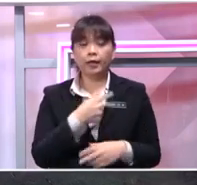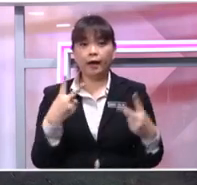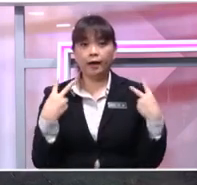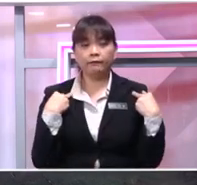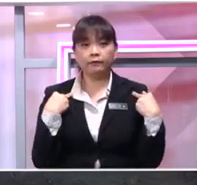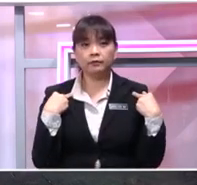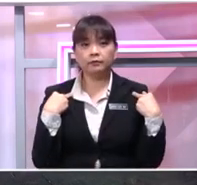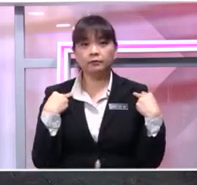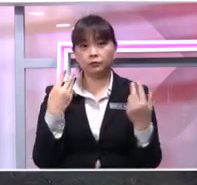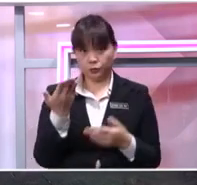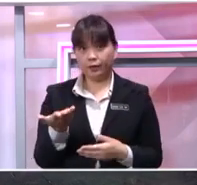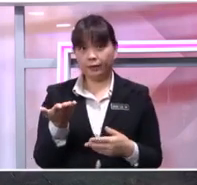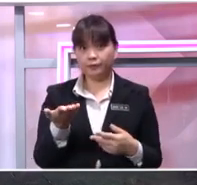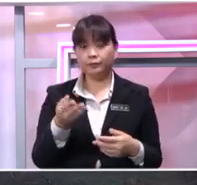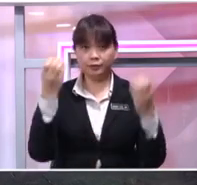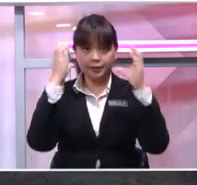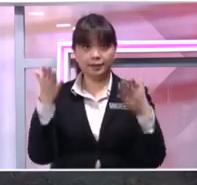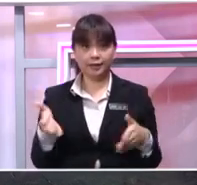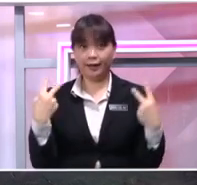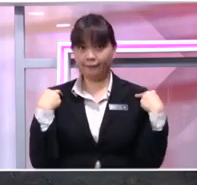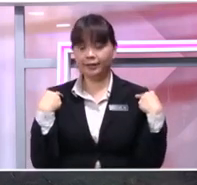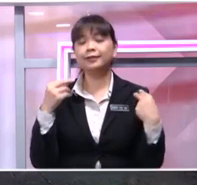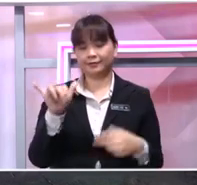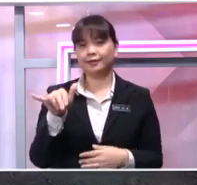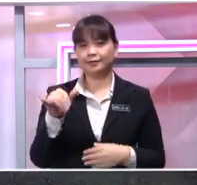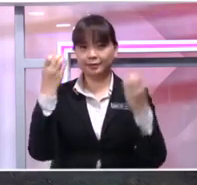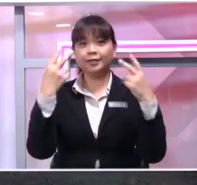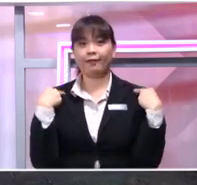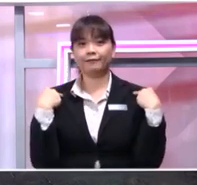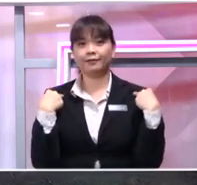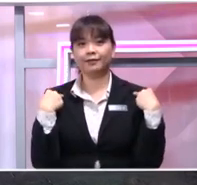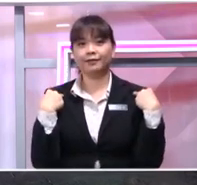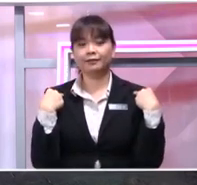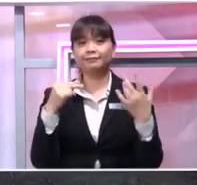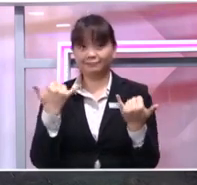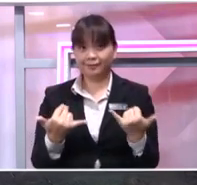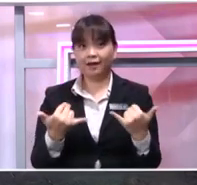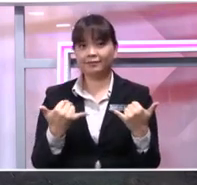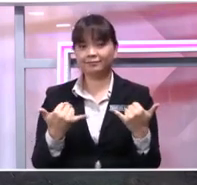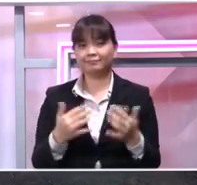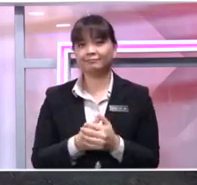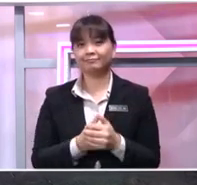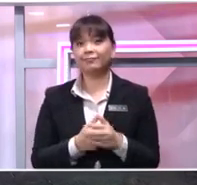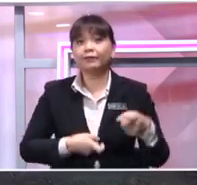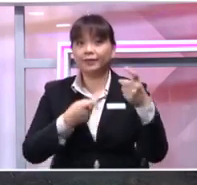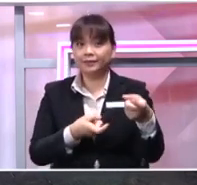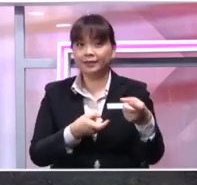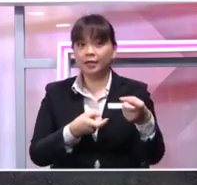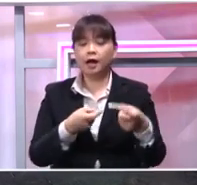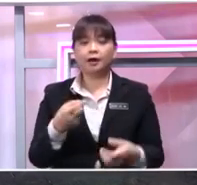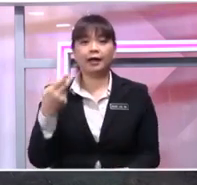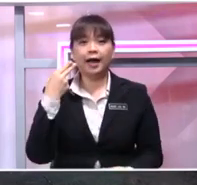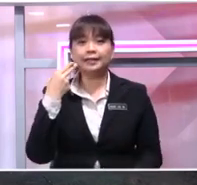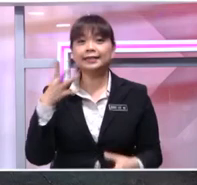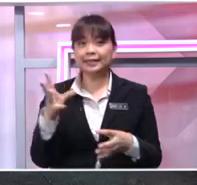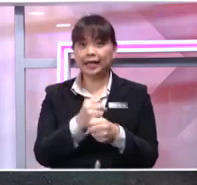account? Of course of I course. Do. Okay. All right, so the reward. Yes. Mm. I almost forgot. Hanis, you got a